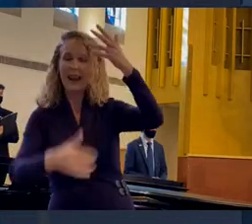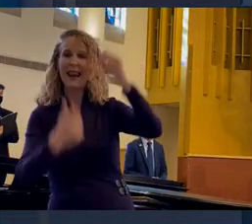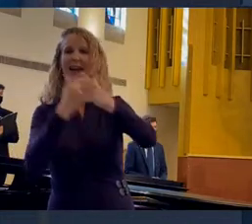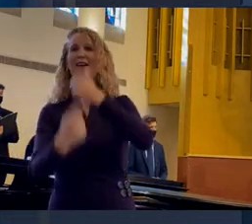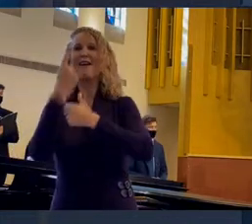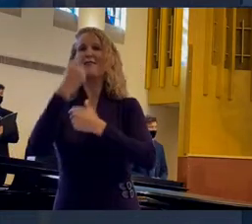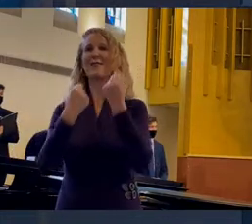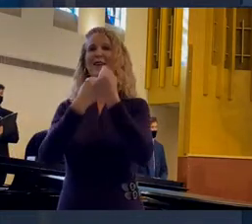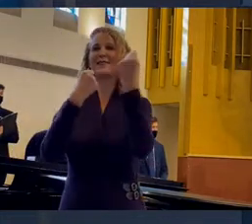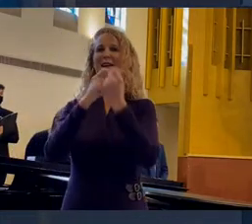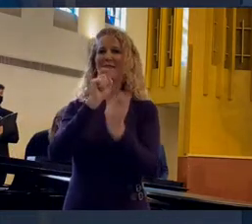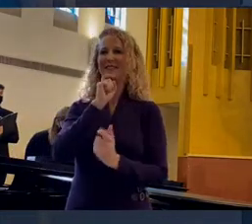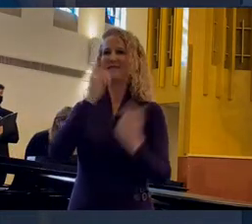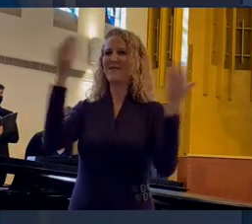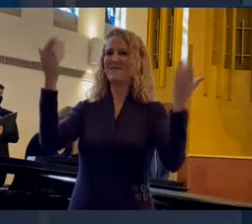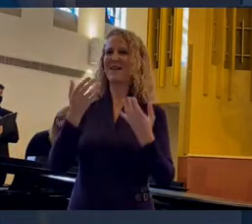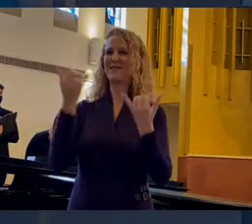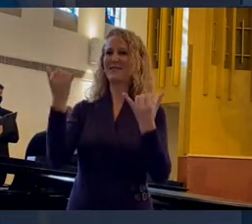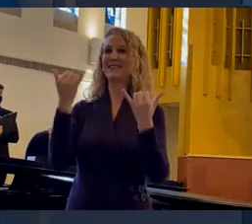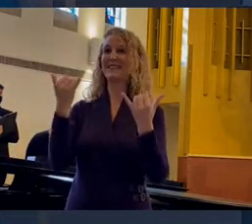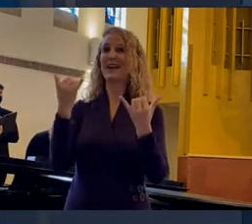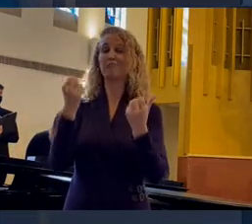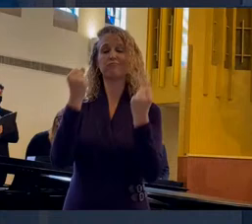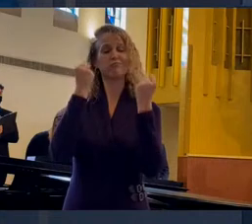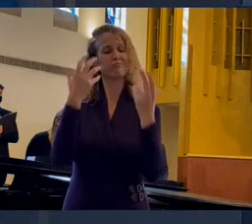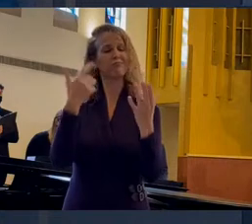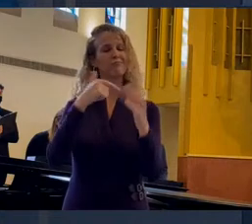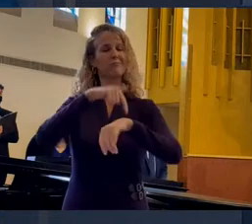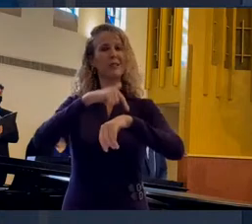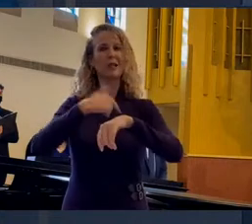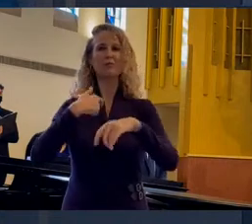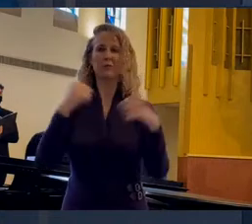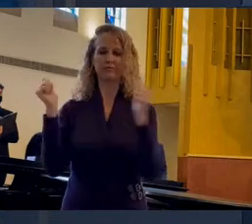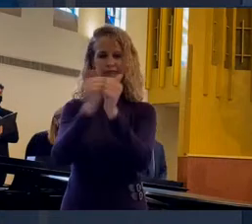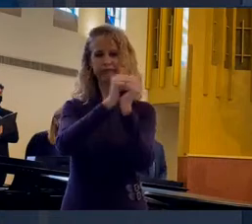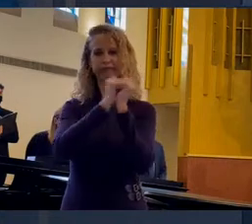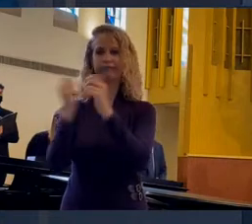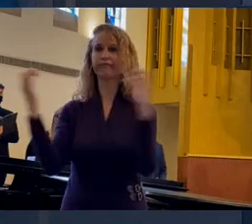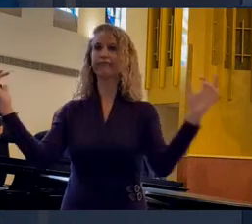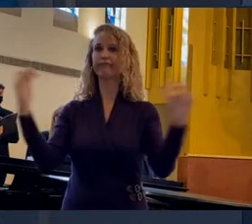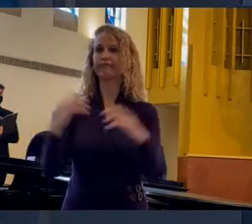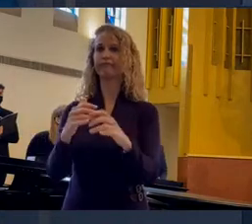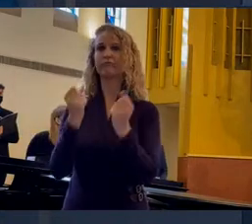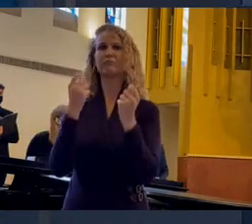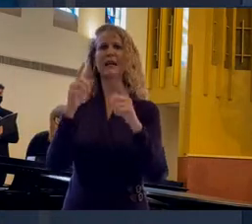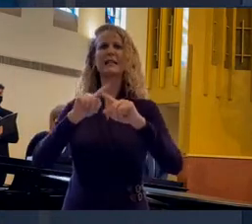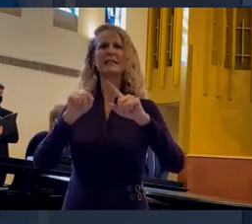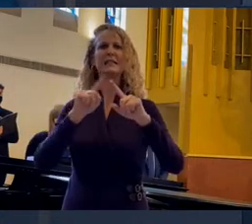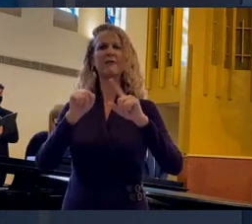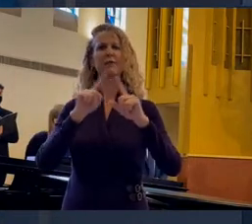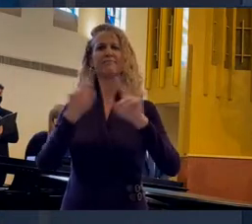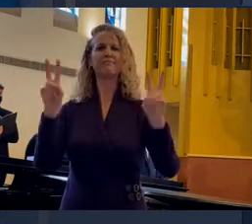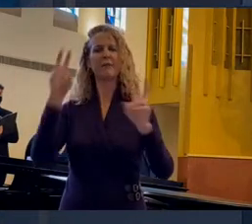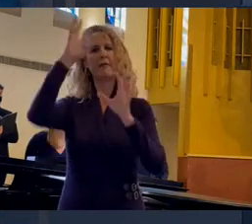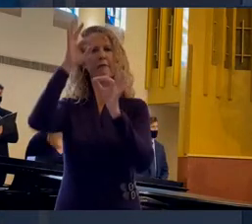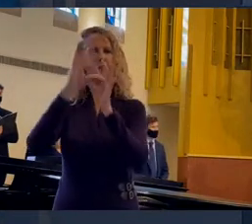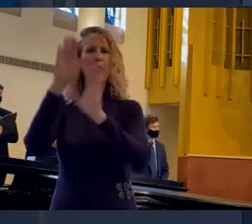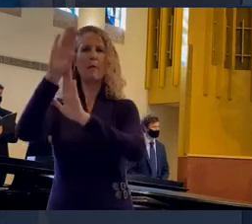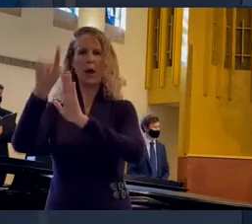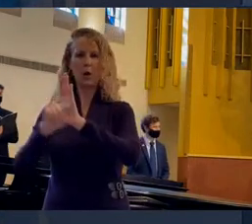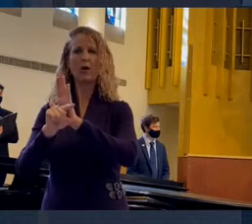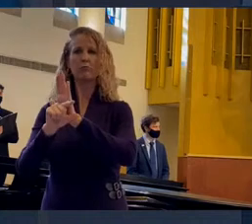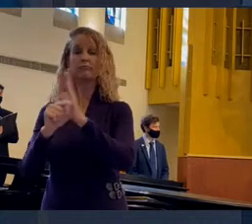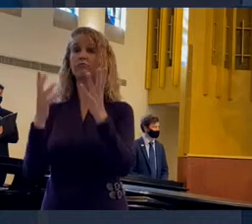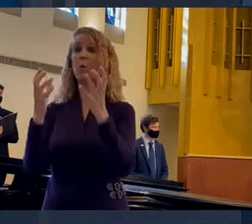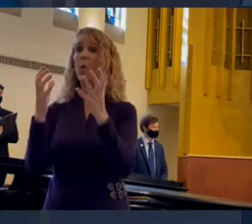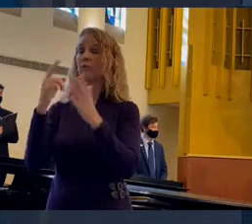who love Xavier, welcome here today. Oftentimes when we gather in groups like this, there are many people from other faith traditions here,